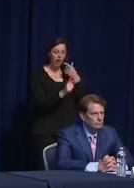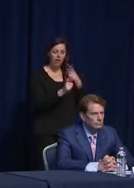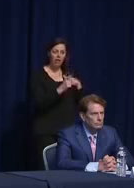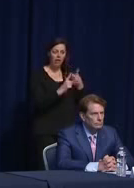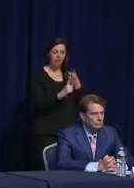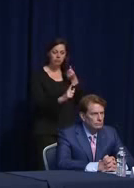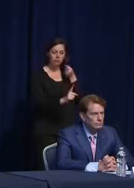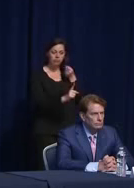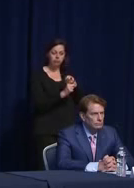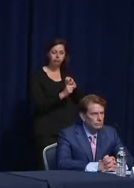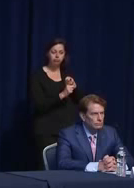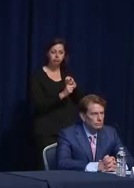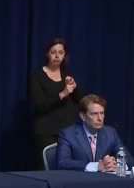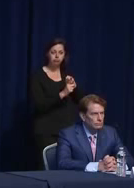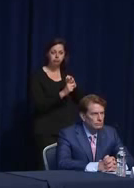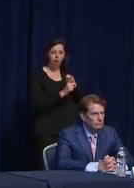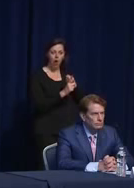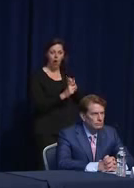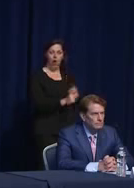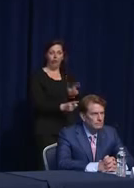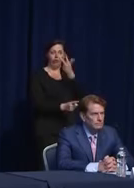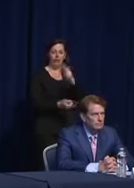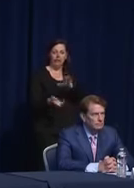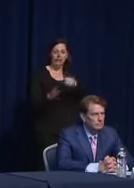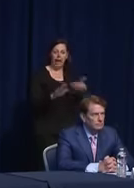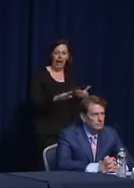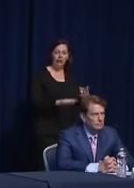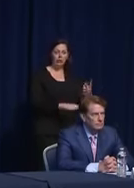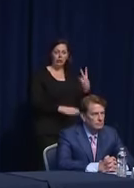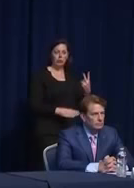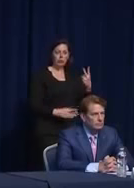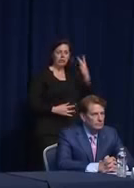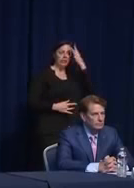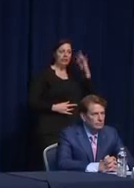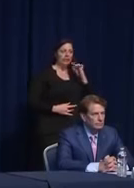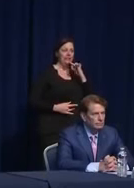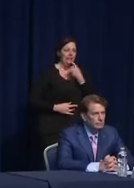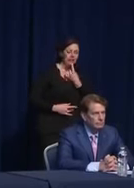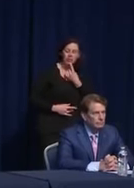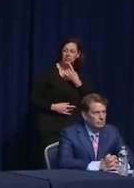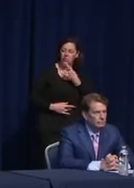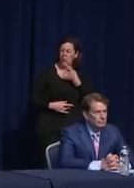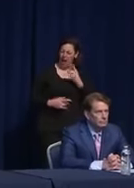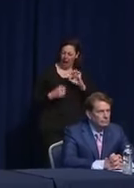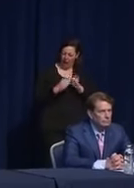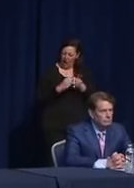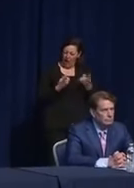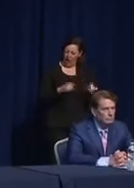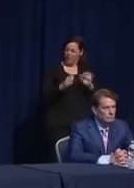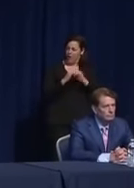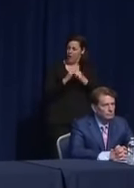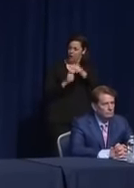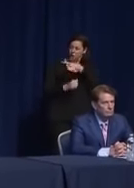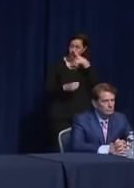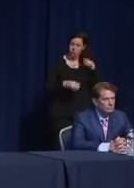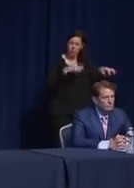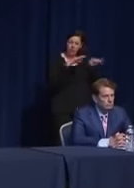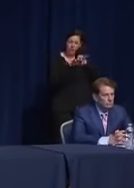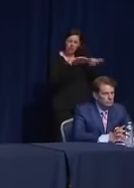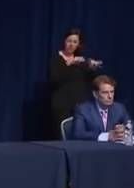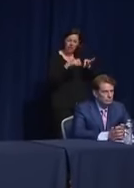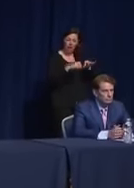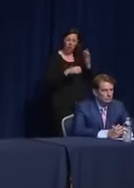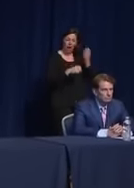said 2 more family members are critical. Can you describe the disease a little bit more as to how it can ravage a